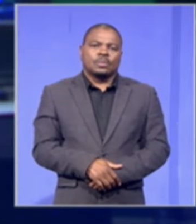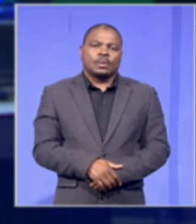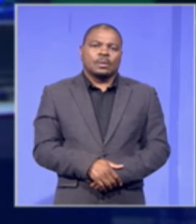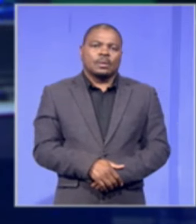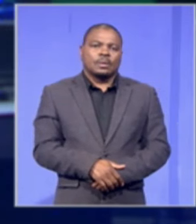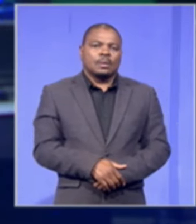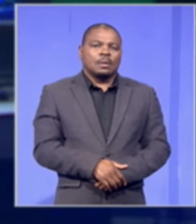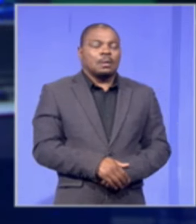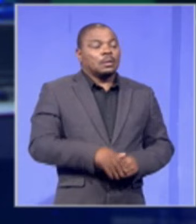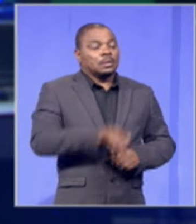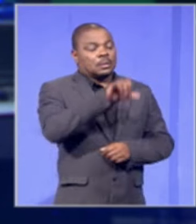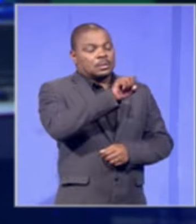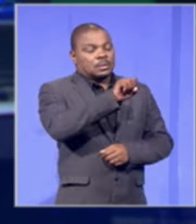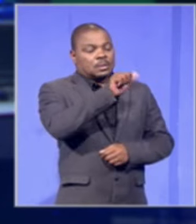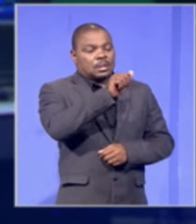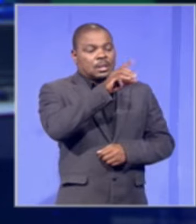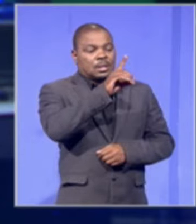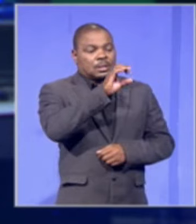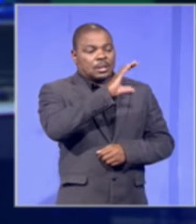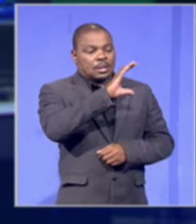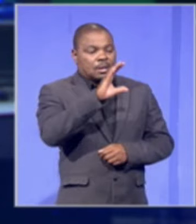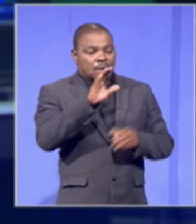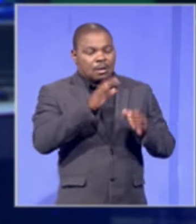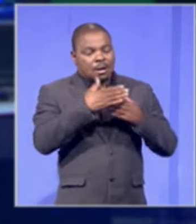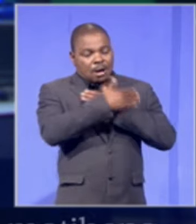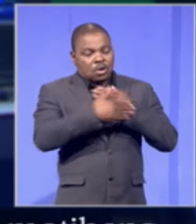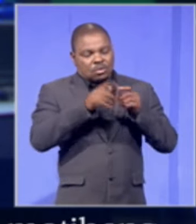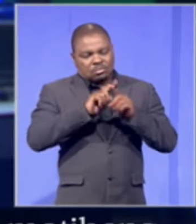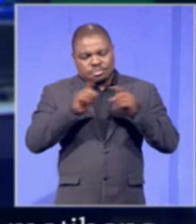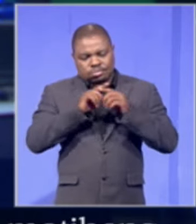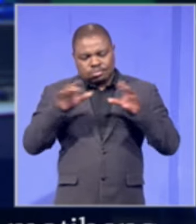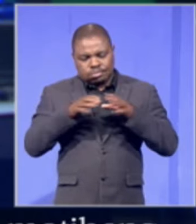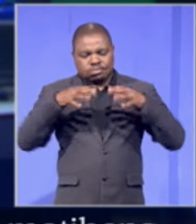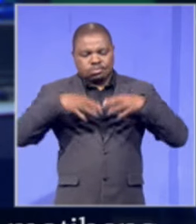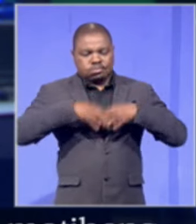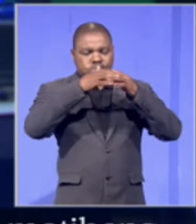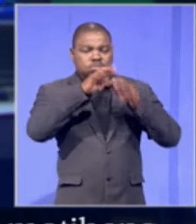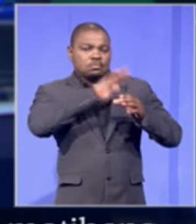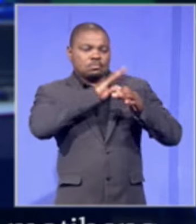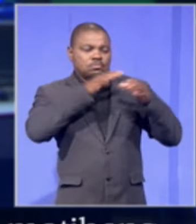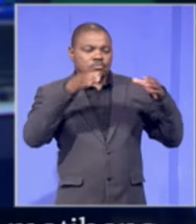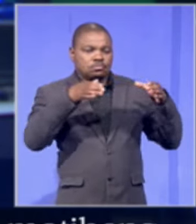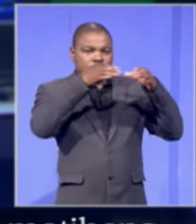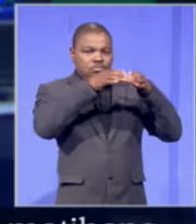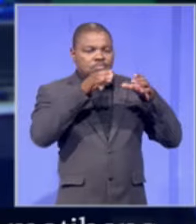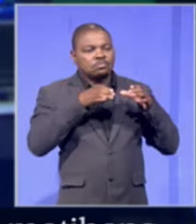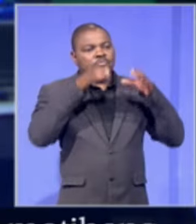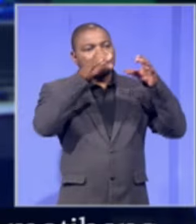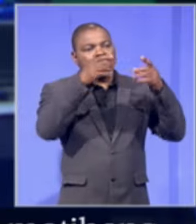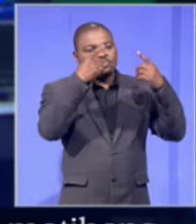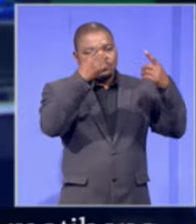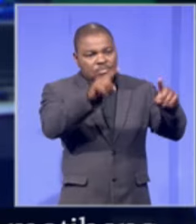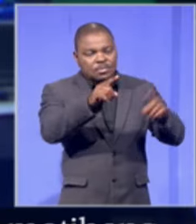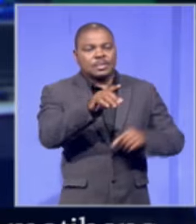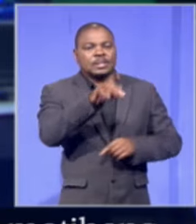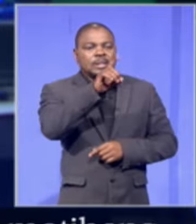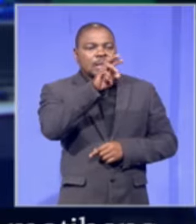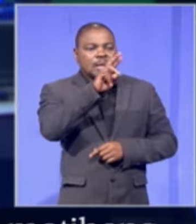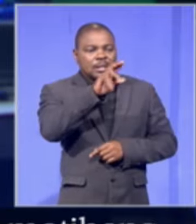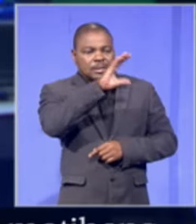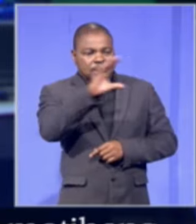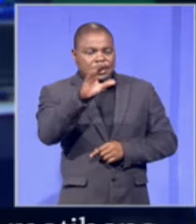Matona a sesole a dinaha tse ileng tsa theha lebotho la SADC le romeletswe naheng ya Democratic Republic of